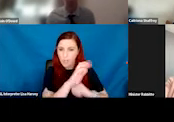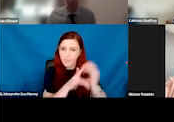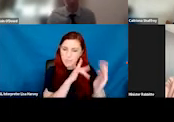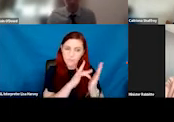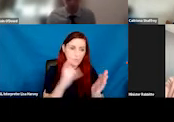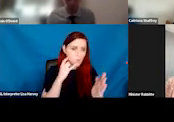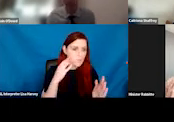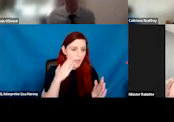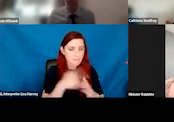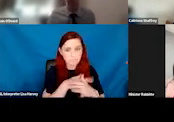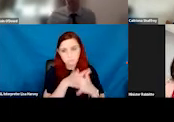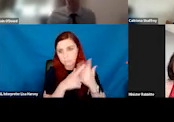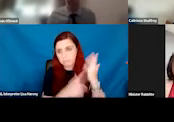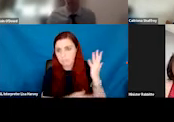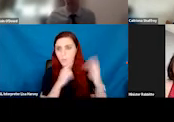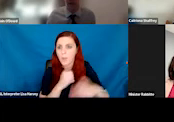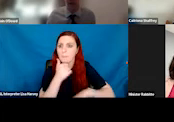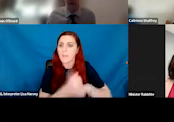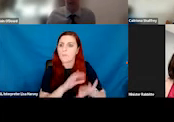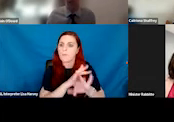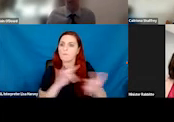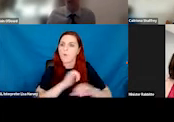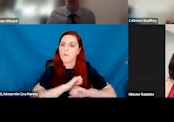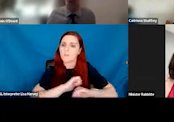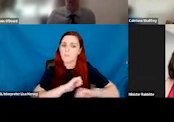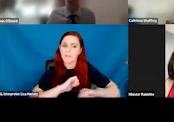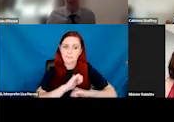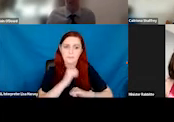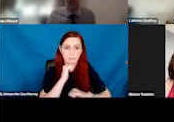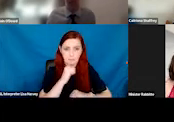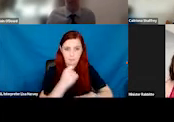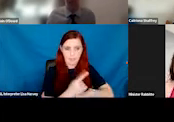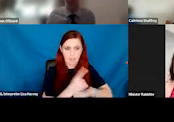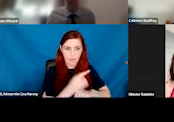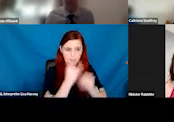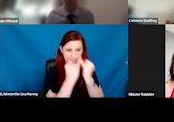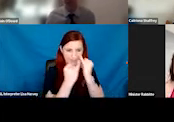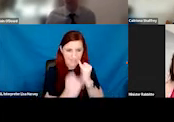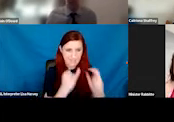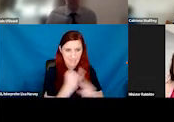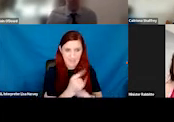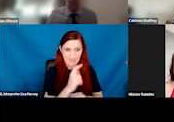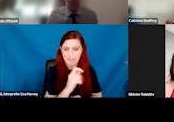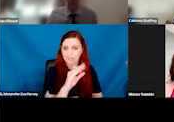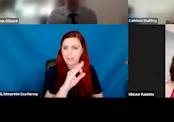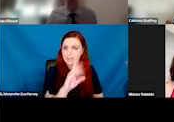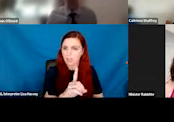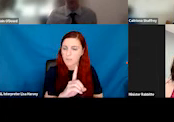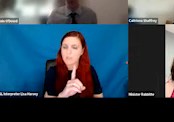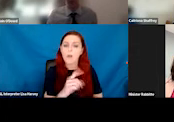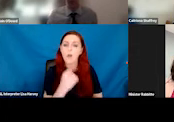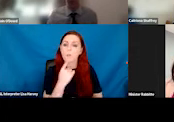etc., with minimum floor areas or area capacities that apply and are specified in detail in the TGD. So